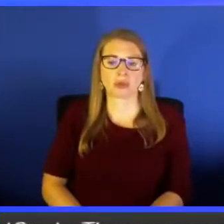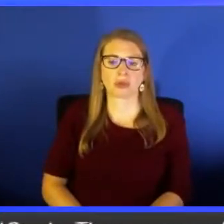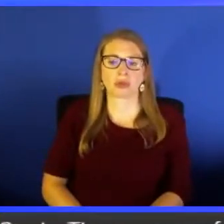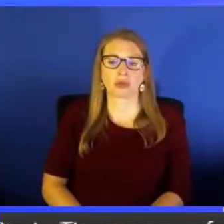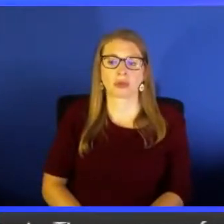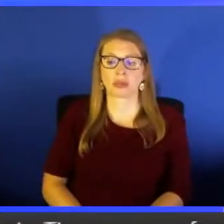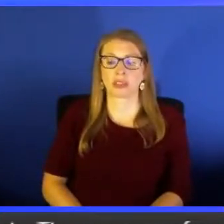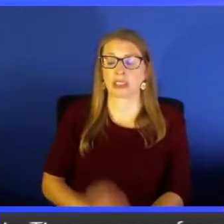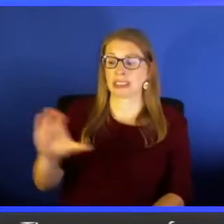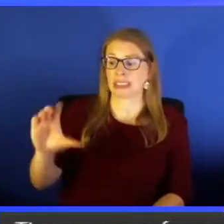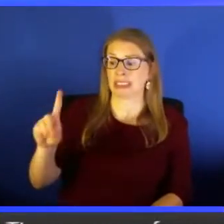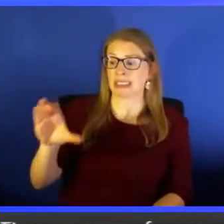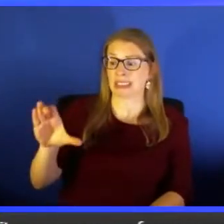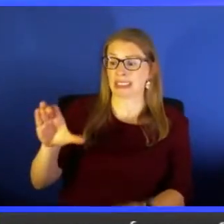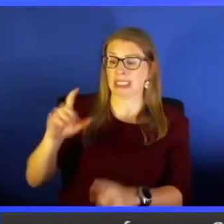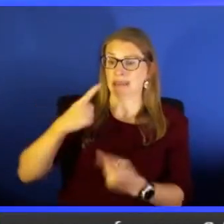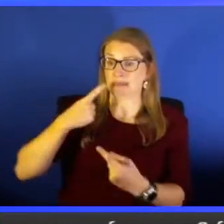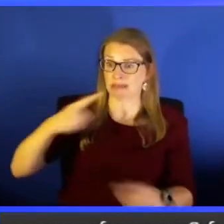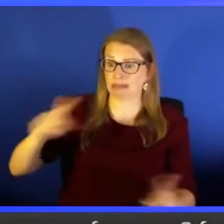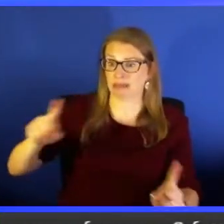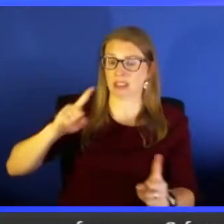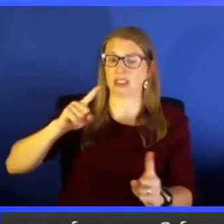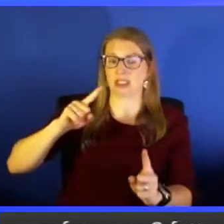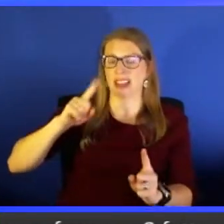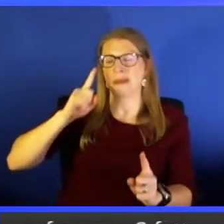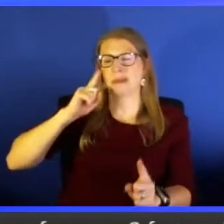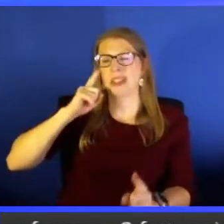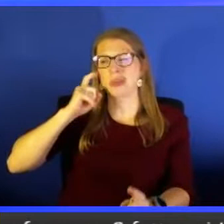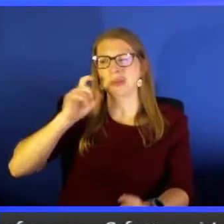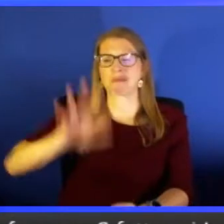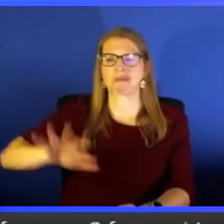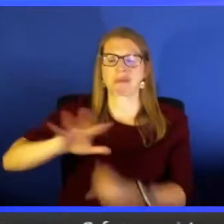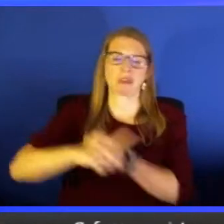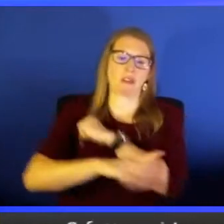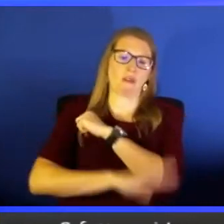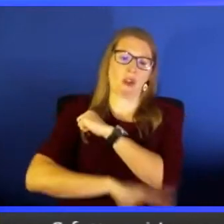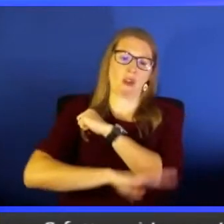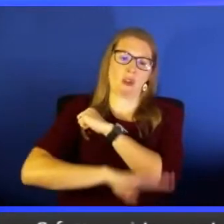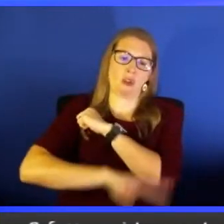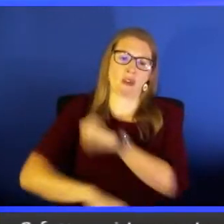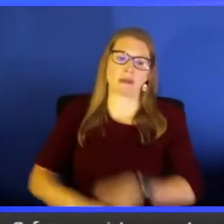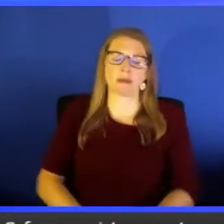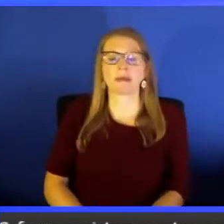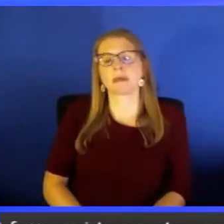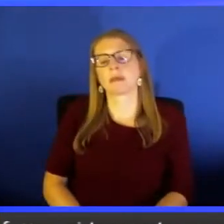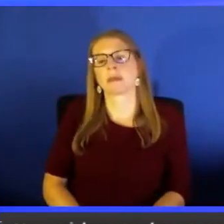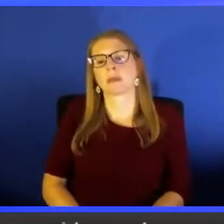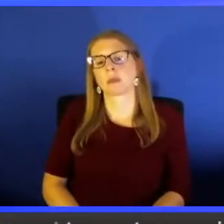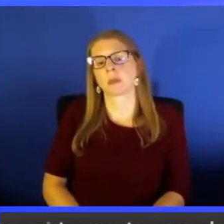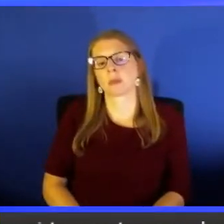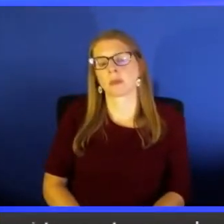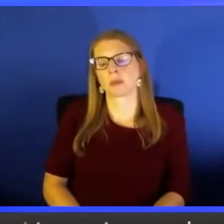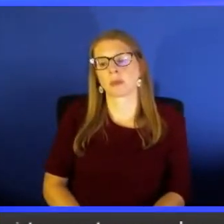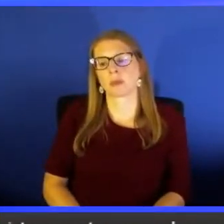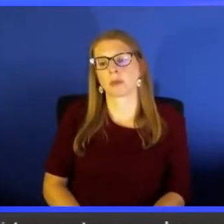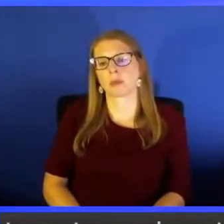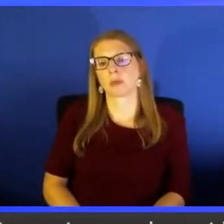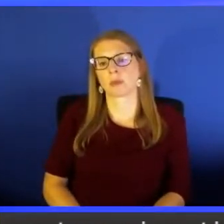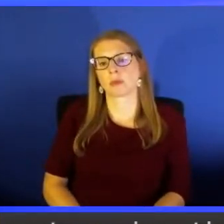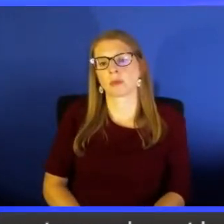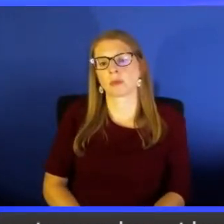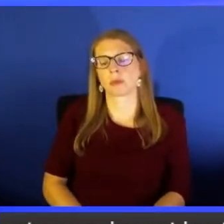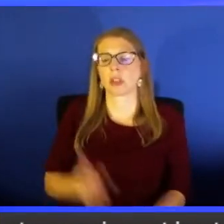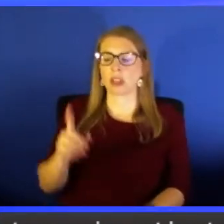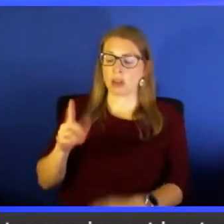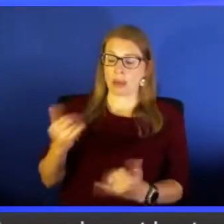coming down in time for the fall. Right now, certainly they are working mostly on the young or the pediatric vaccines.